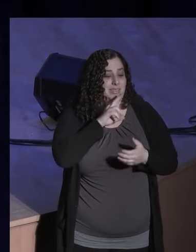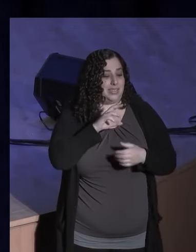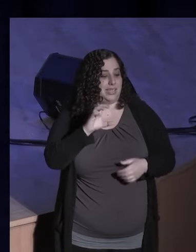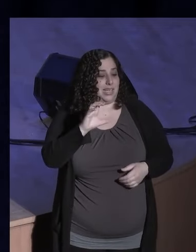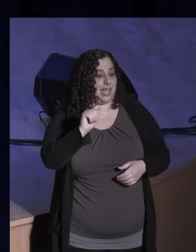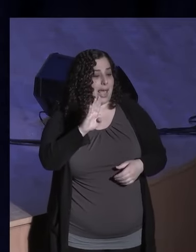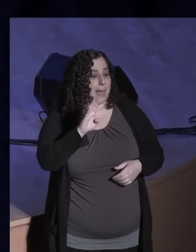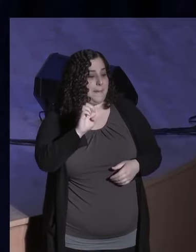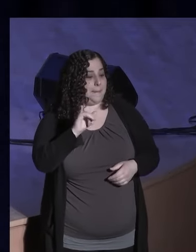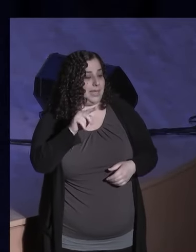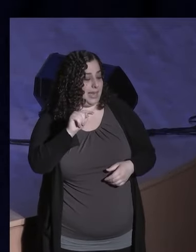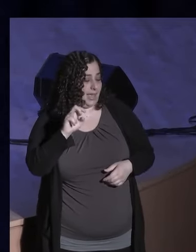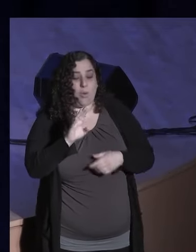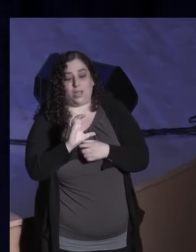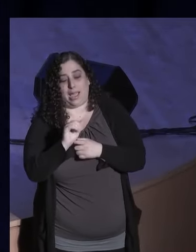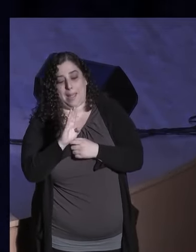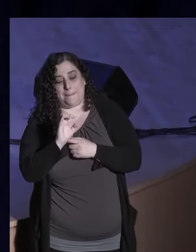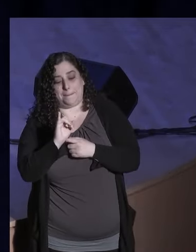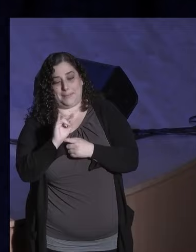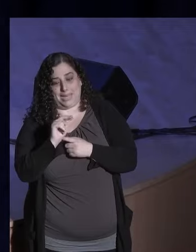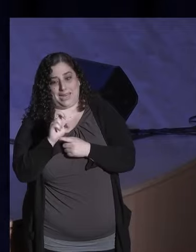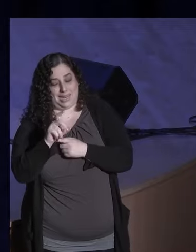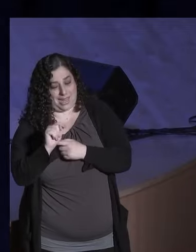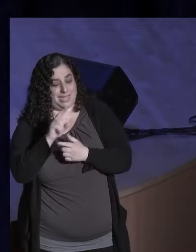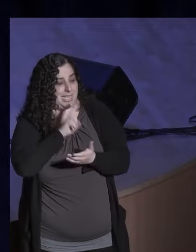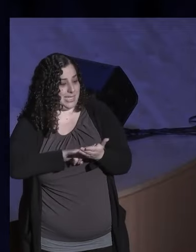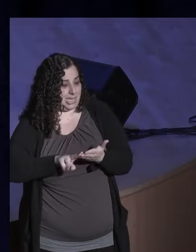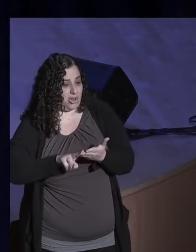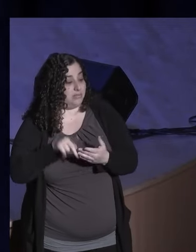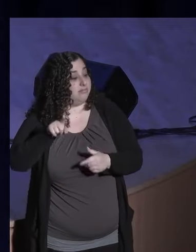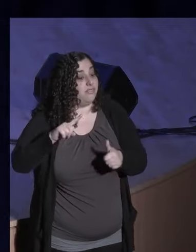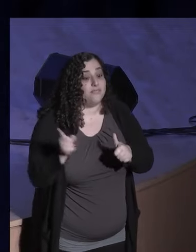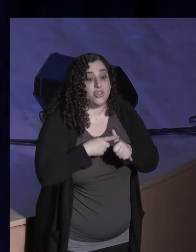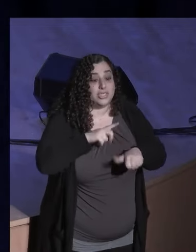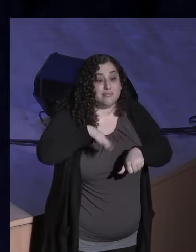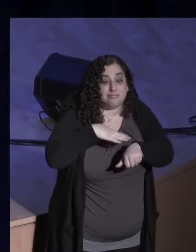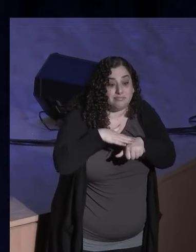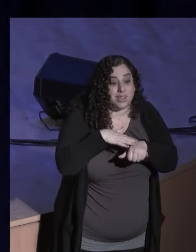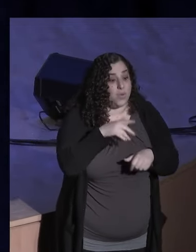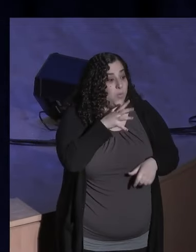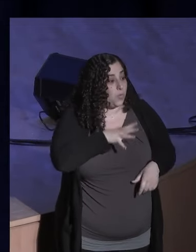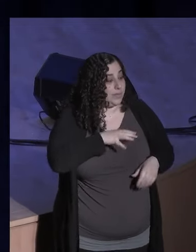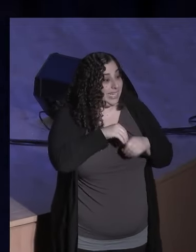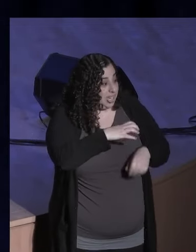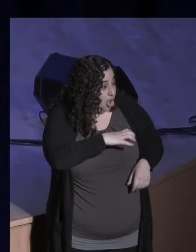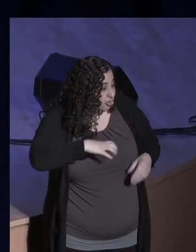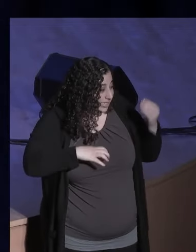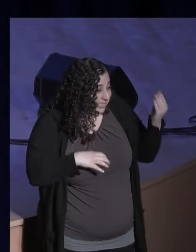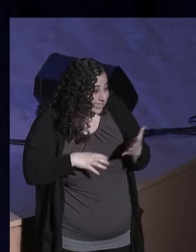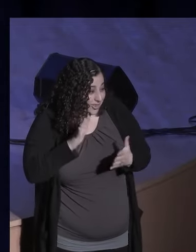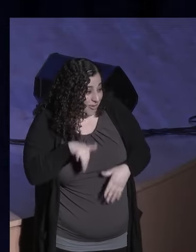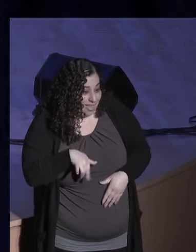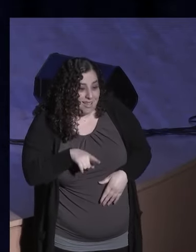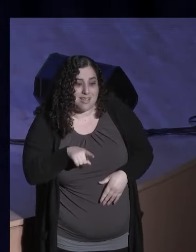amazing job of helping to transform the Department of the Interior. So I am so pleased and so fortunate and glad